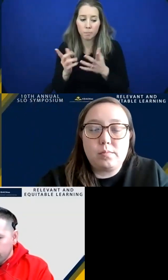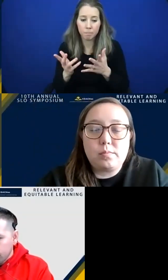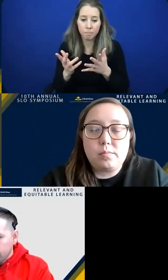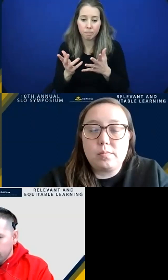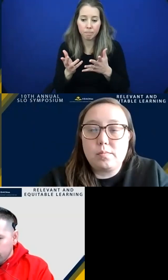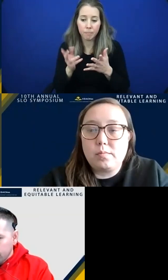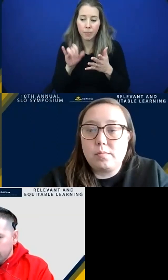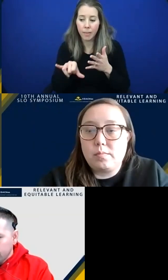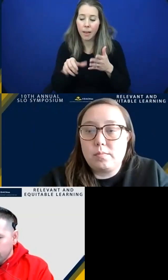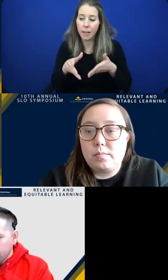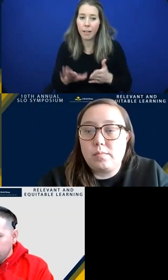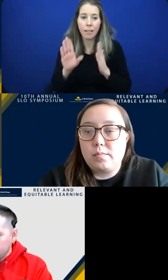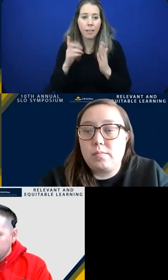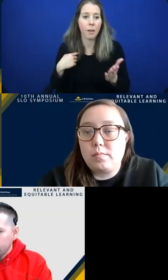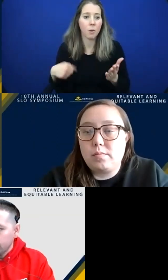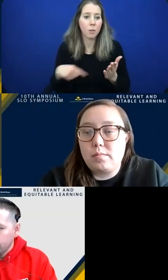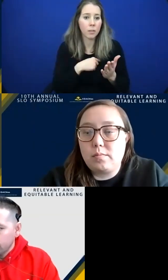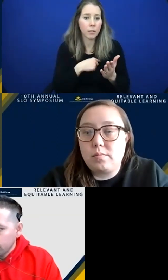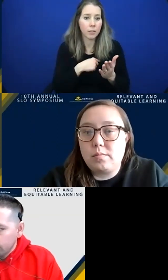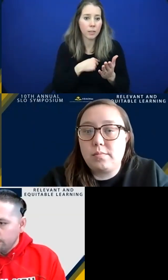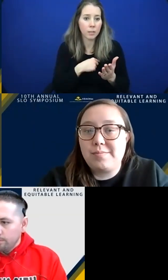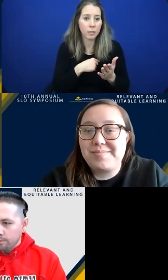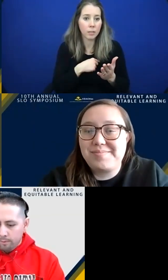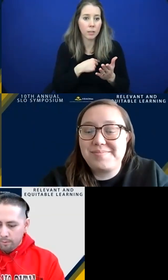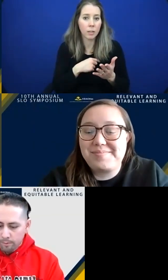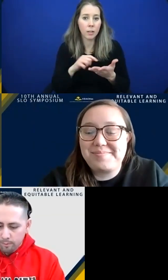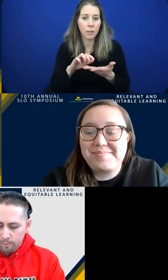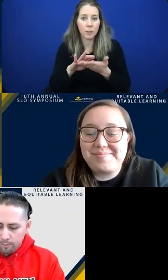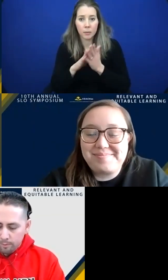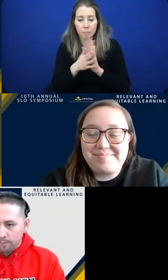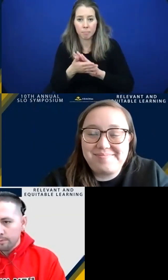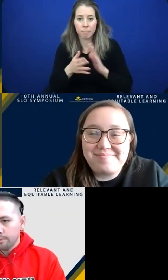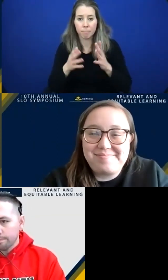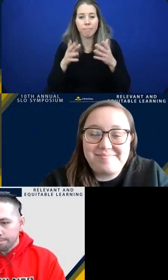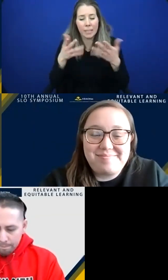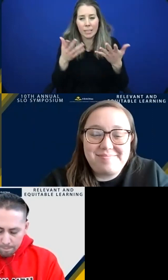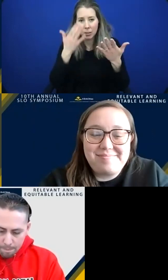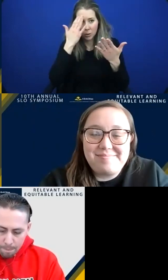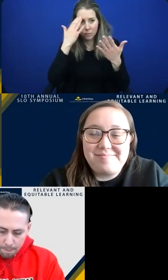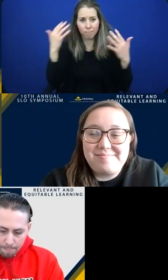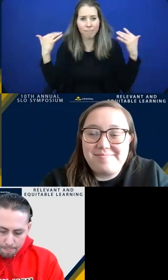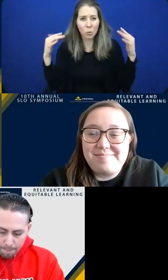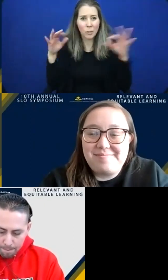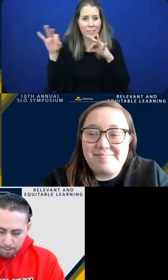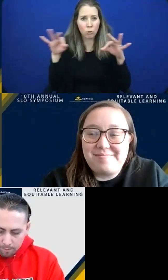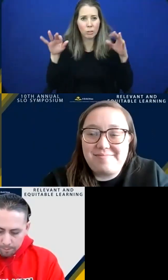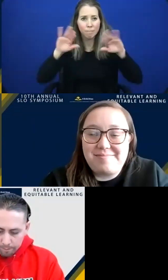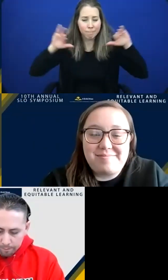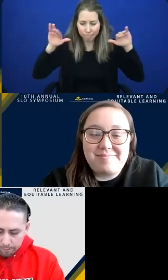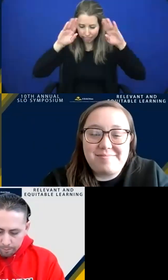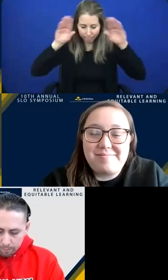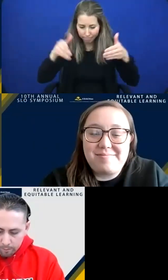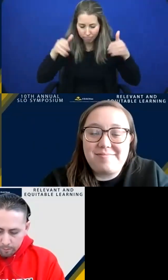allow us to, in a good way, be insular and tune out some noise outside of the institution, whether that's pressures, whether